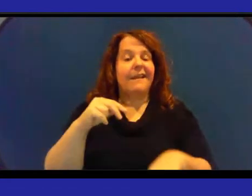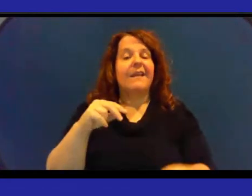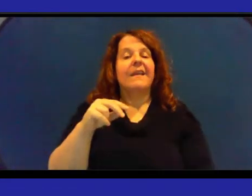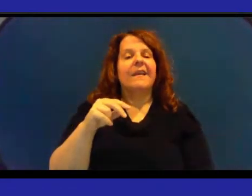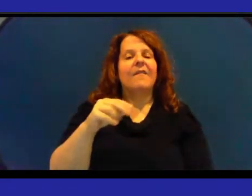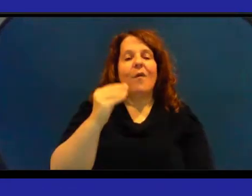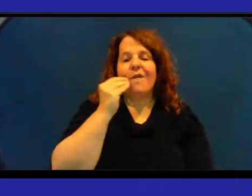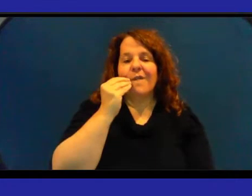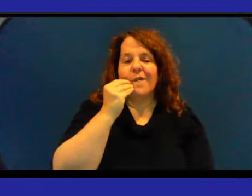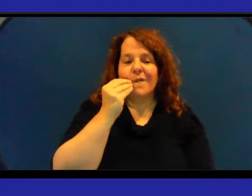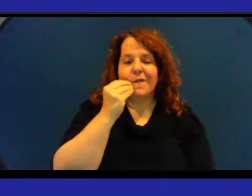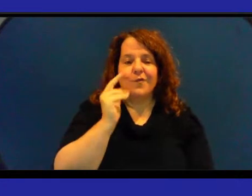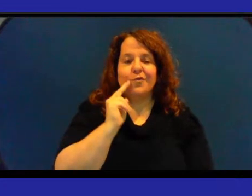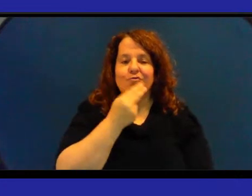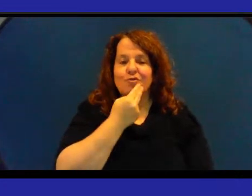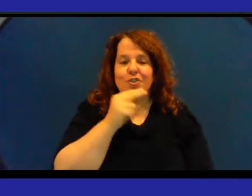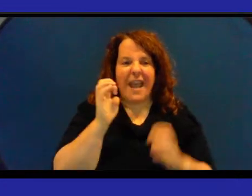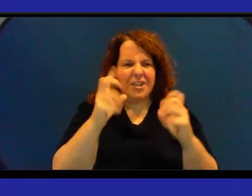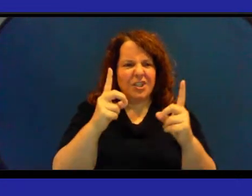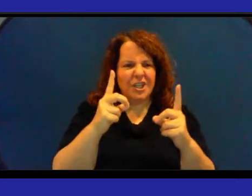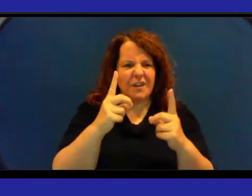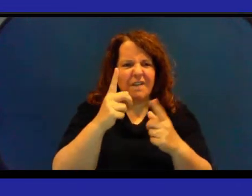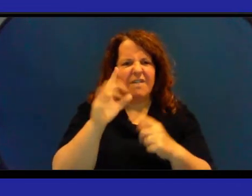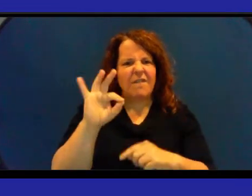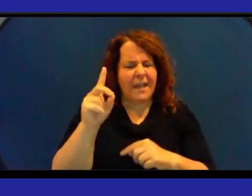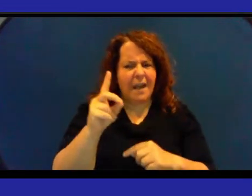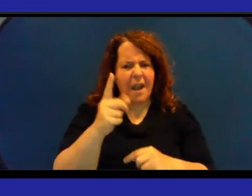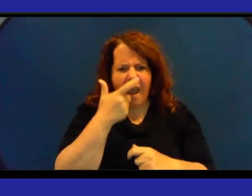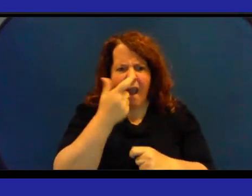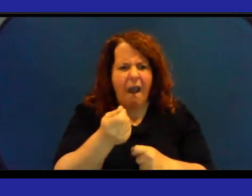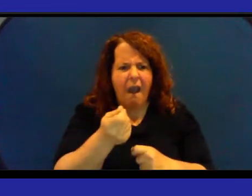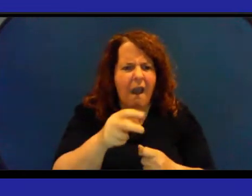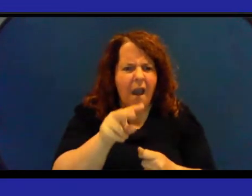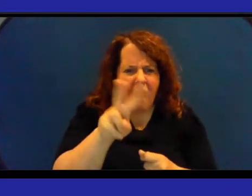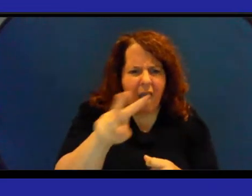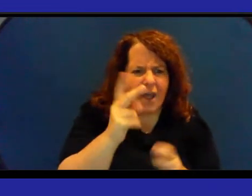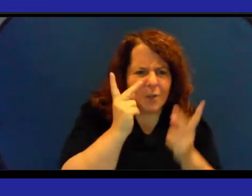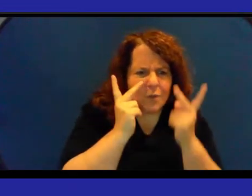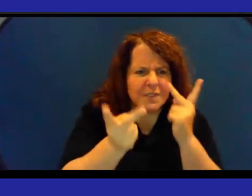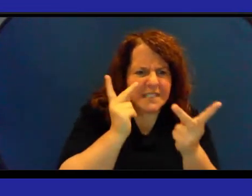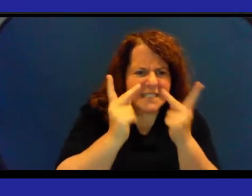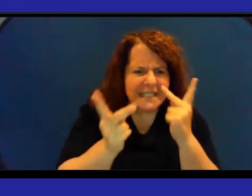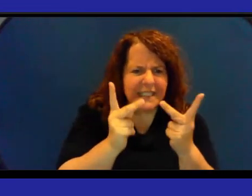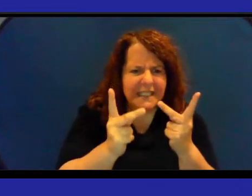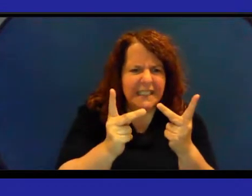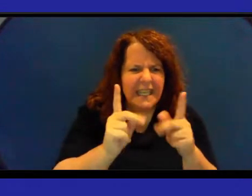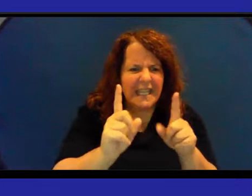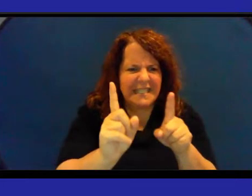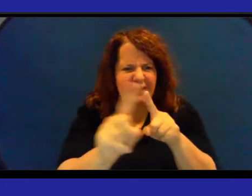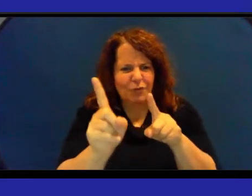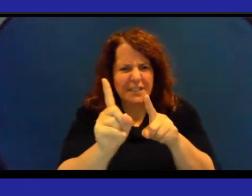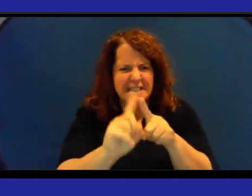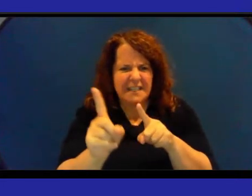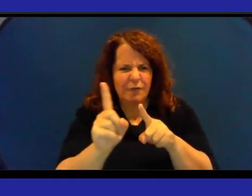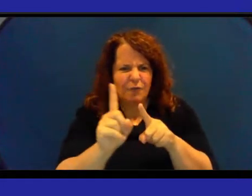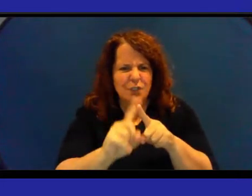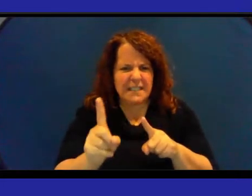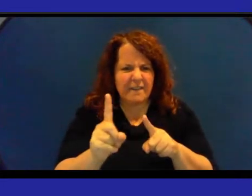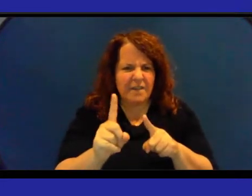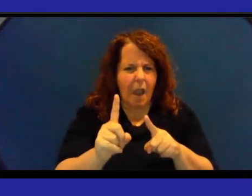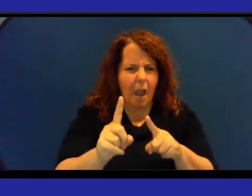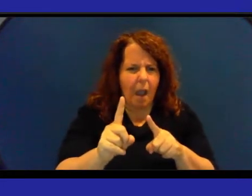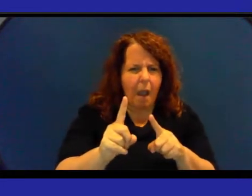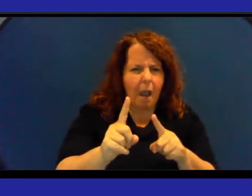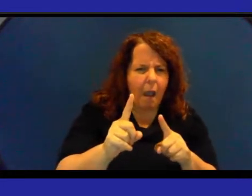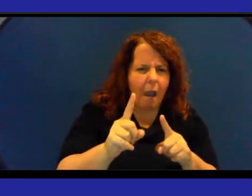it also was very interesting to see some of the kind of the differences on the makeup of